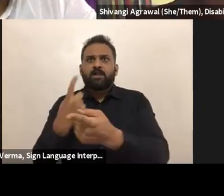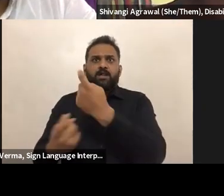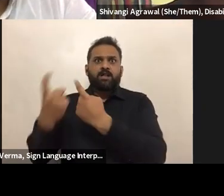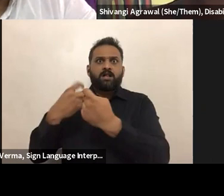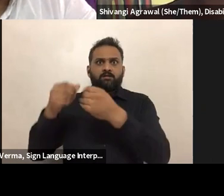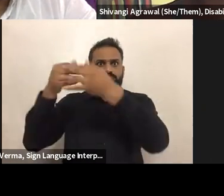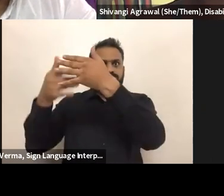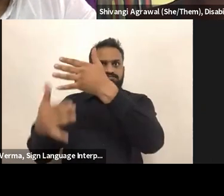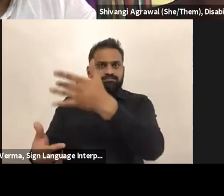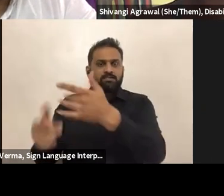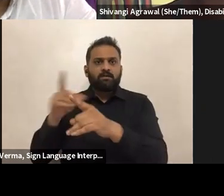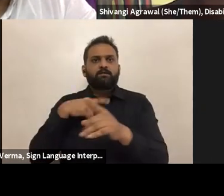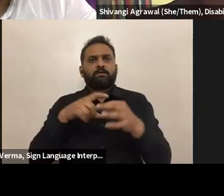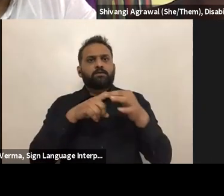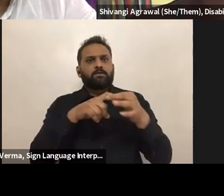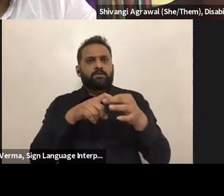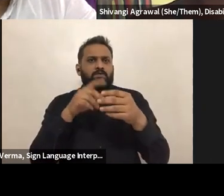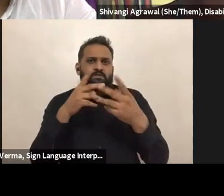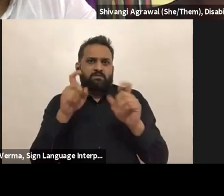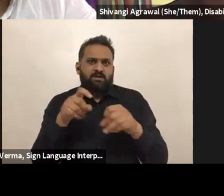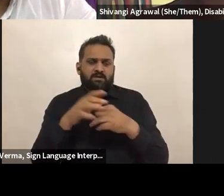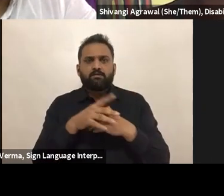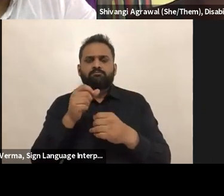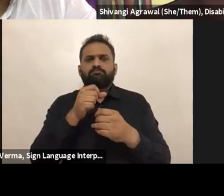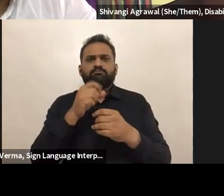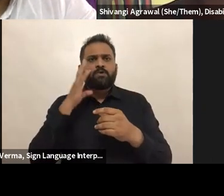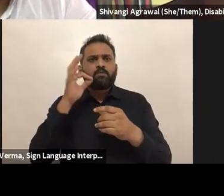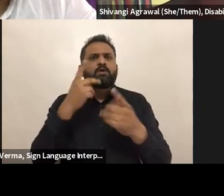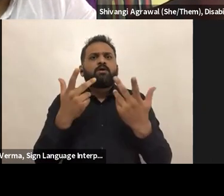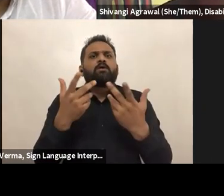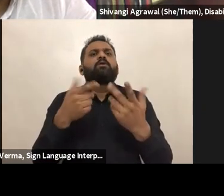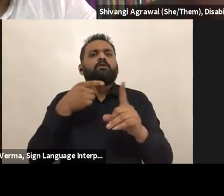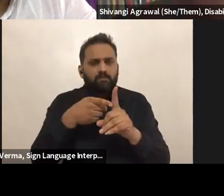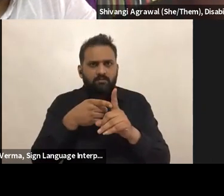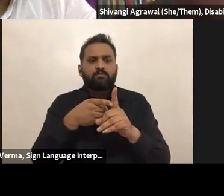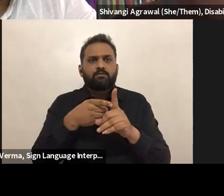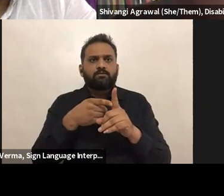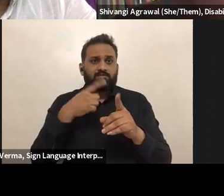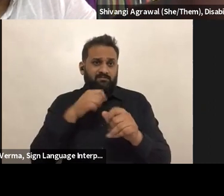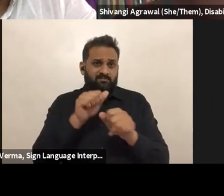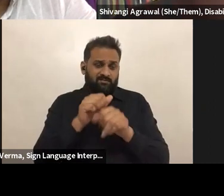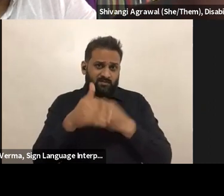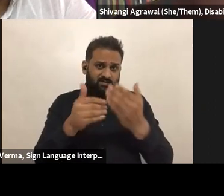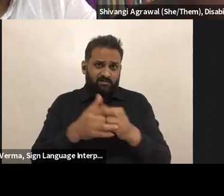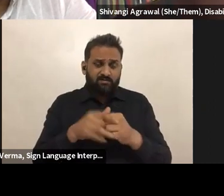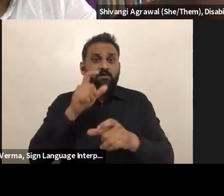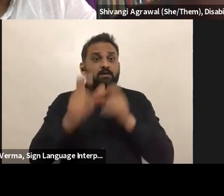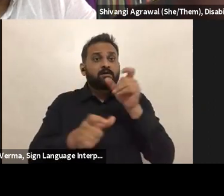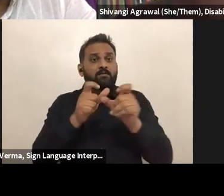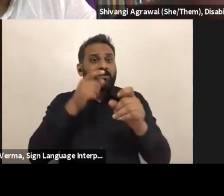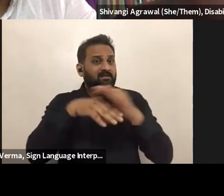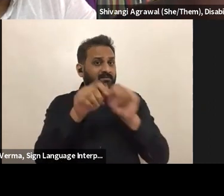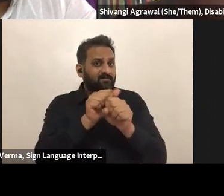2 things on your plate, a little bit concretely about what Samavish does, and to sort of the company you keep as part